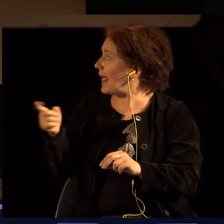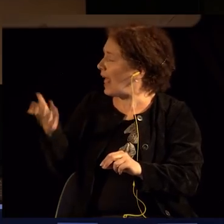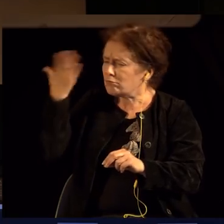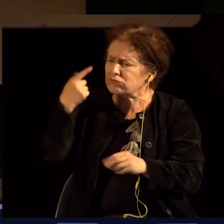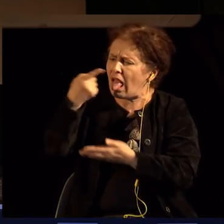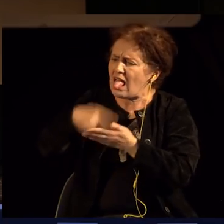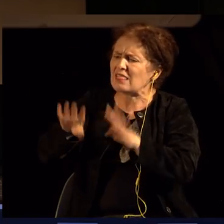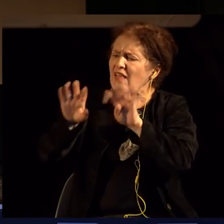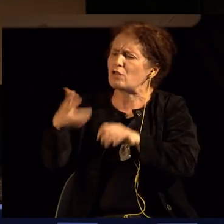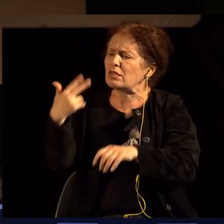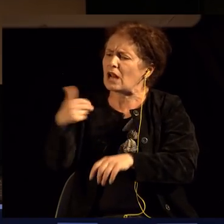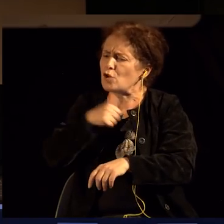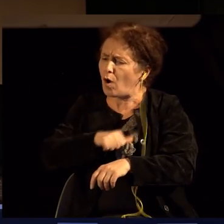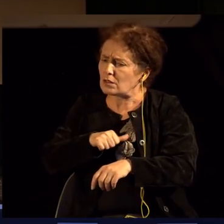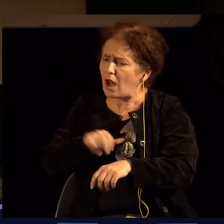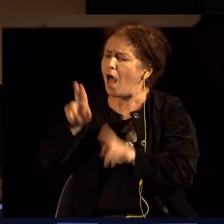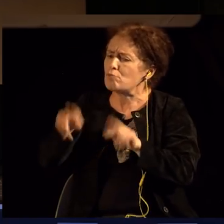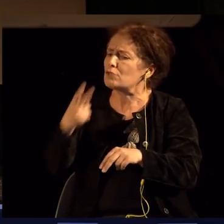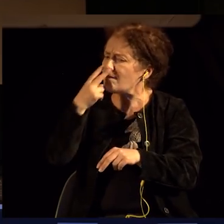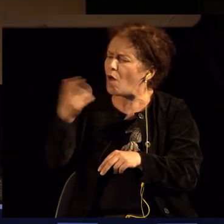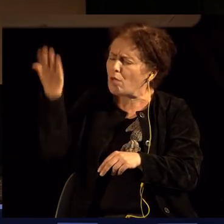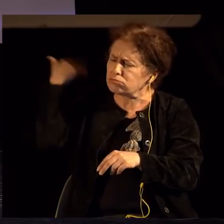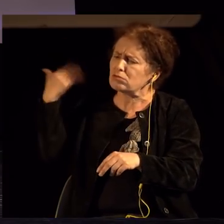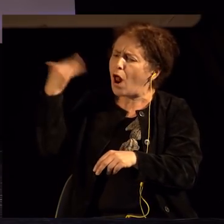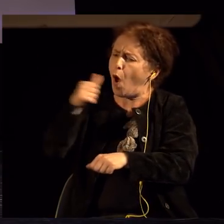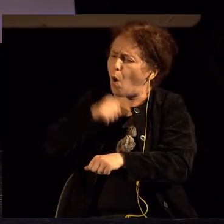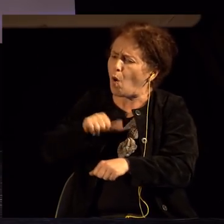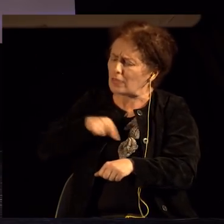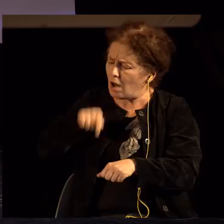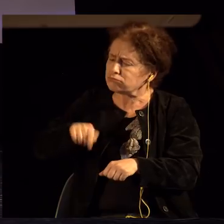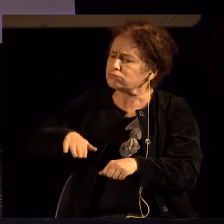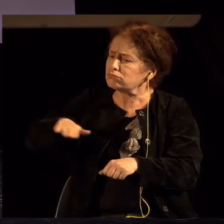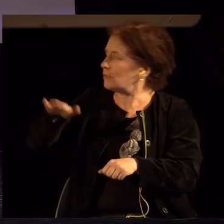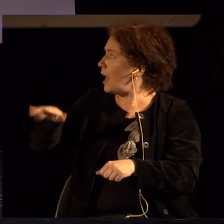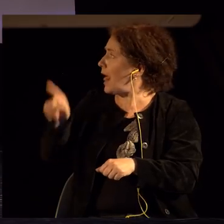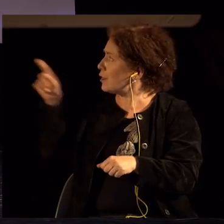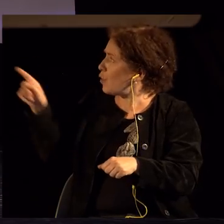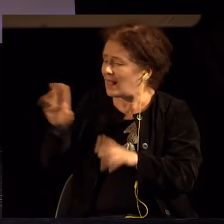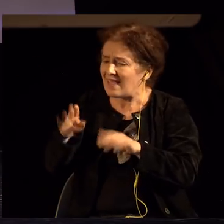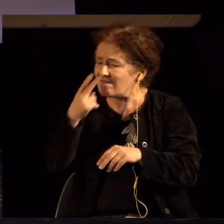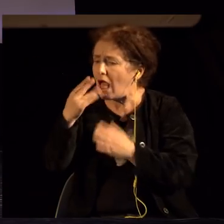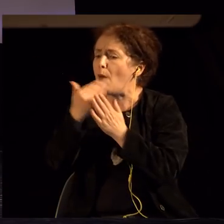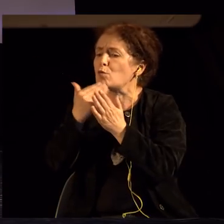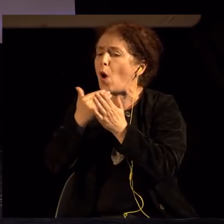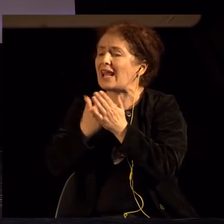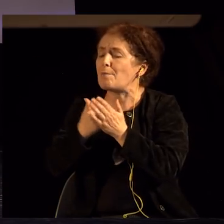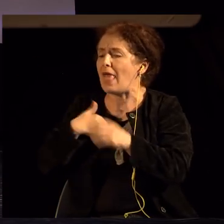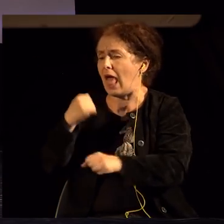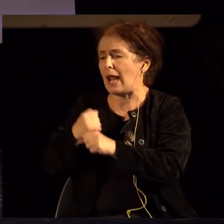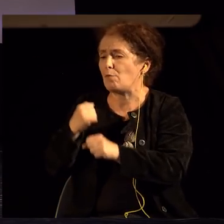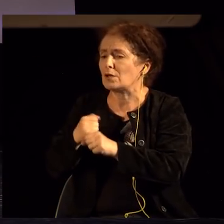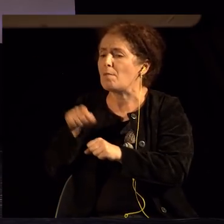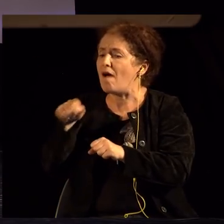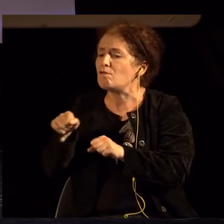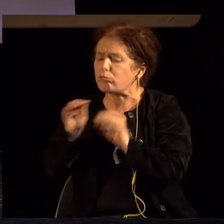left, doing her thing. And the program that I work with, we train young people to go out,